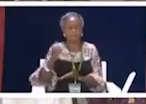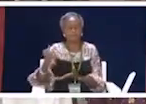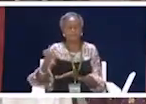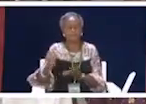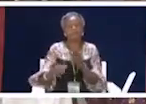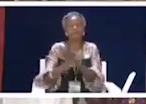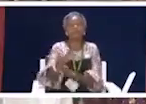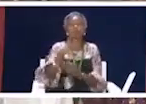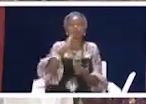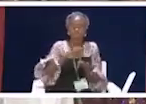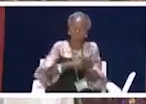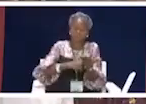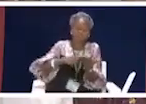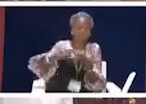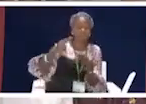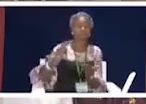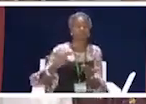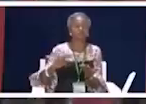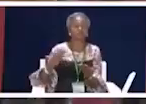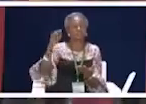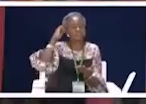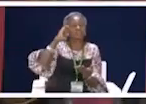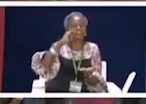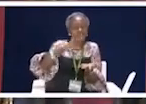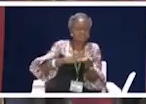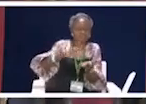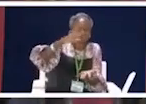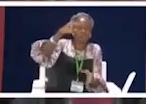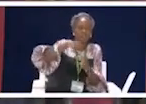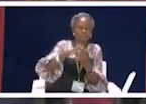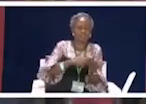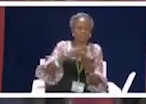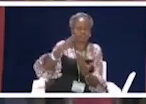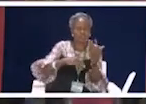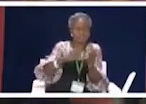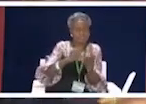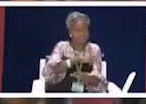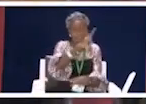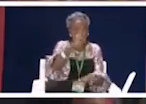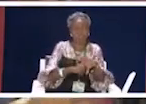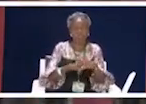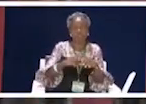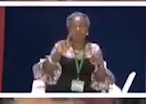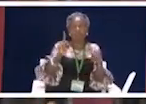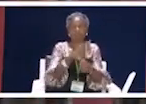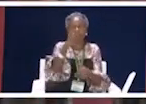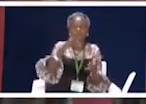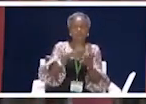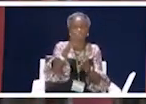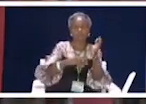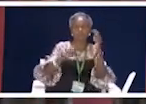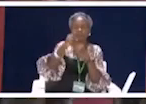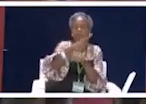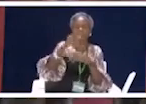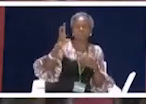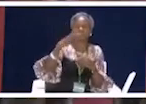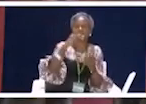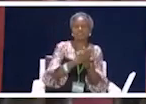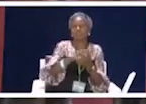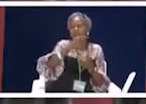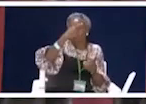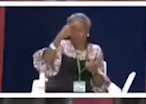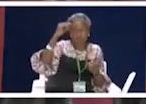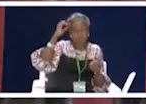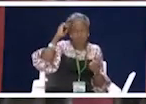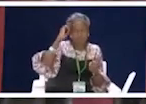God is holy. He's glorious in holiness. It is his nature. 1 Peter 1:16 says, because it